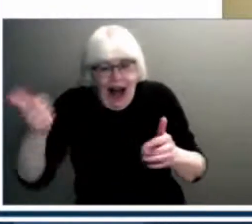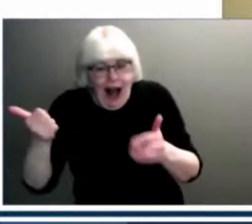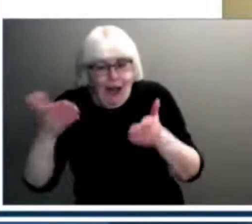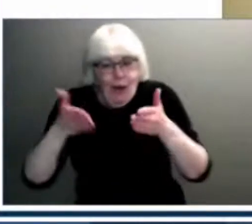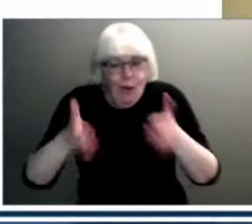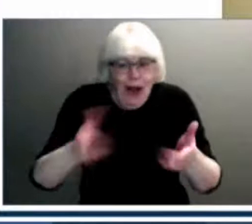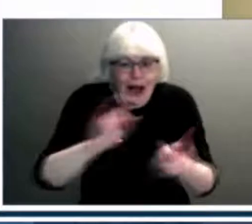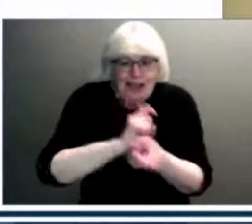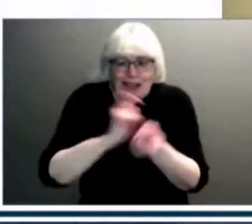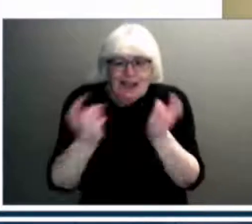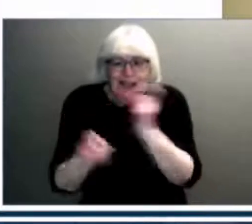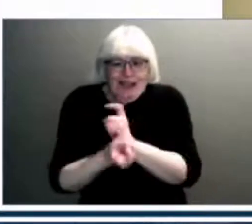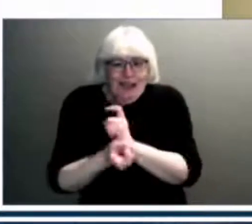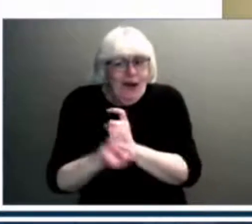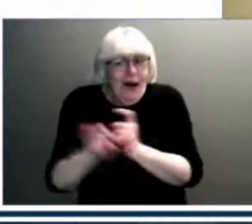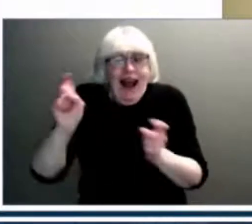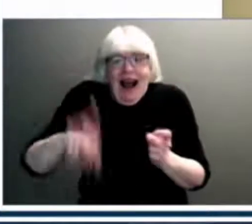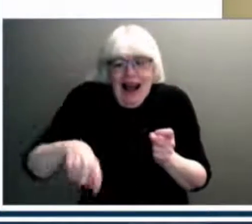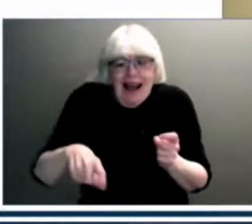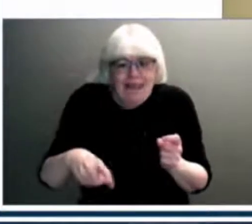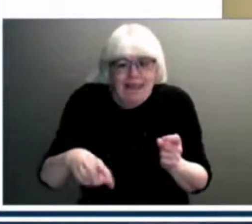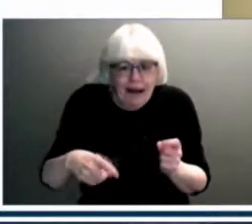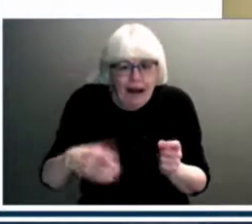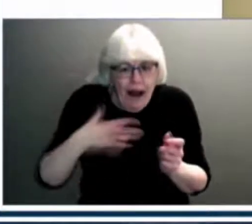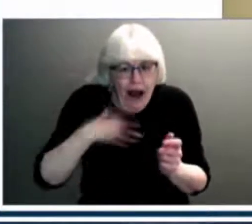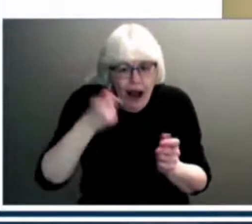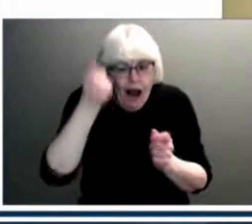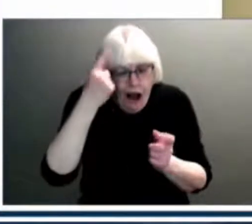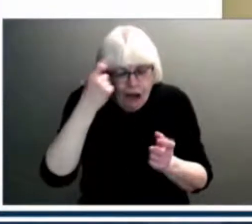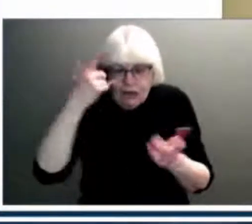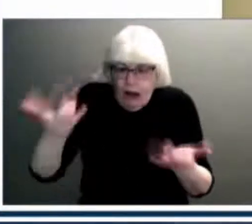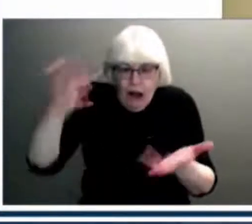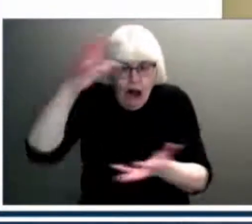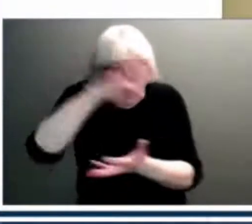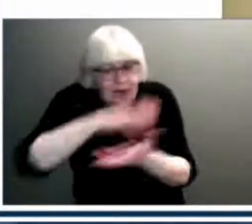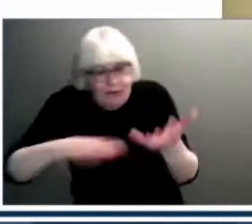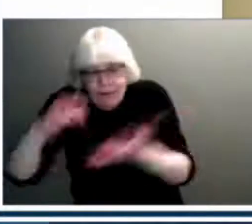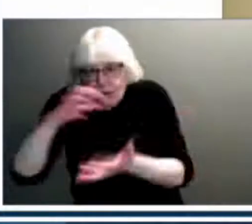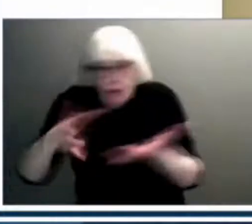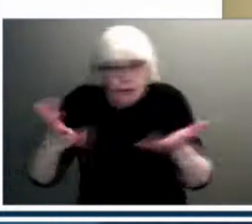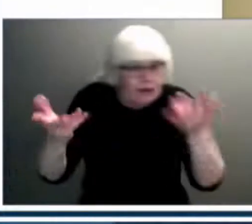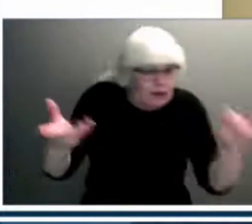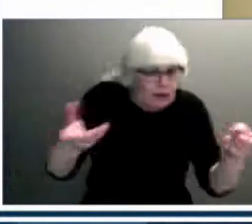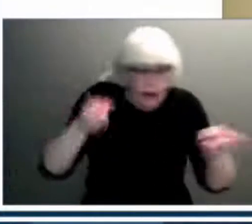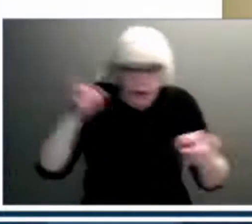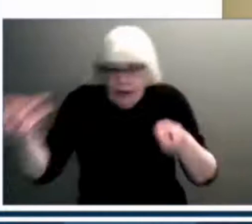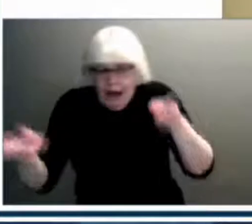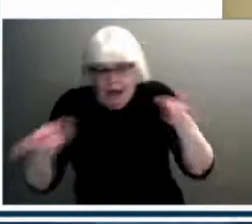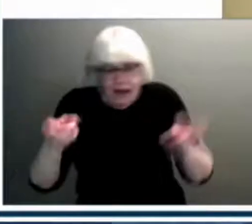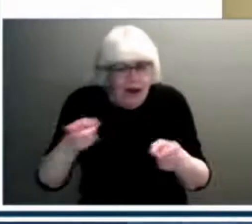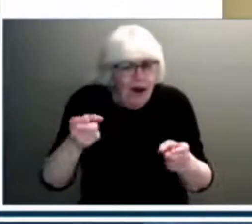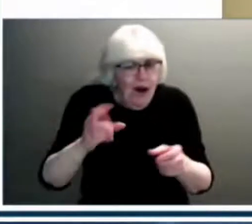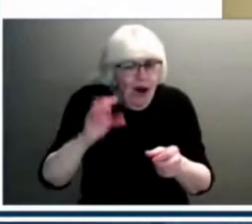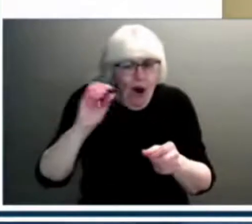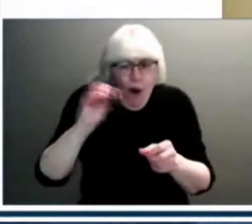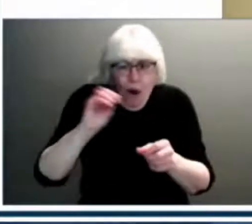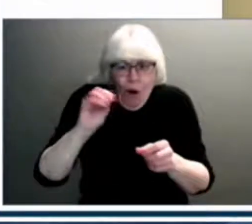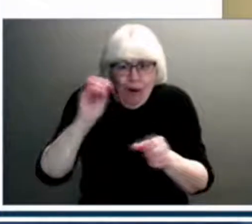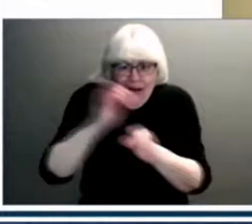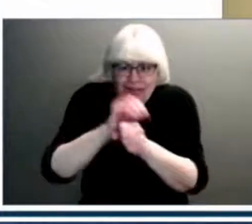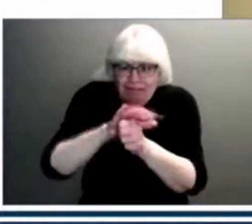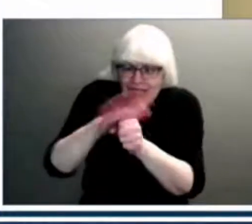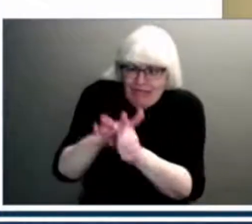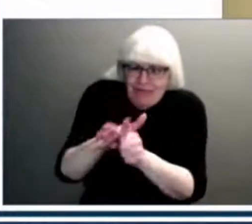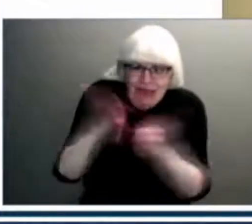confusion. Given the amount of virus that is circulating in our province, we can no longer identify or need to identify every single case